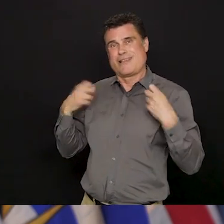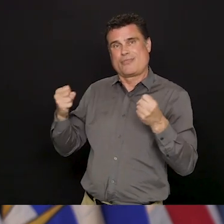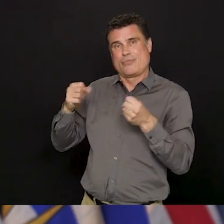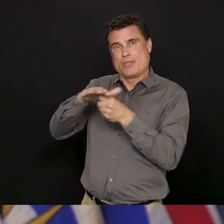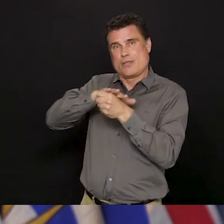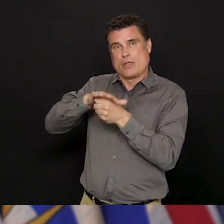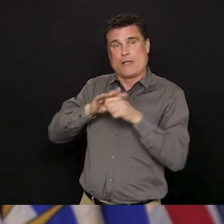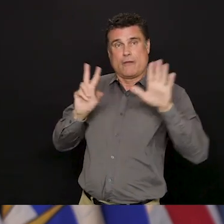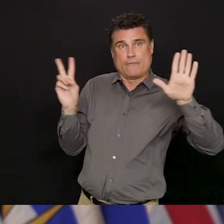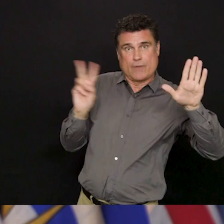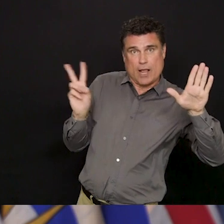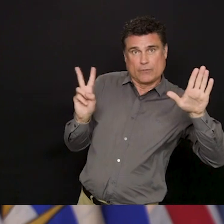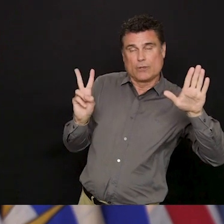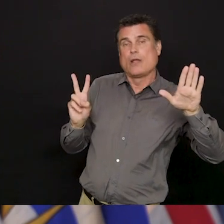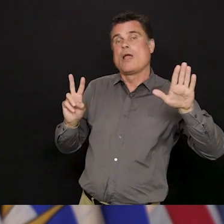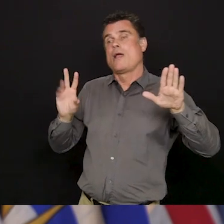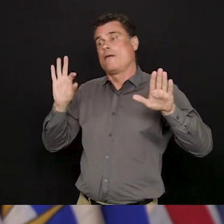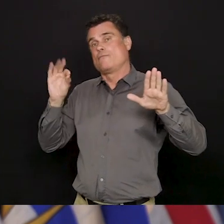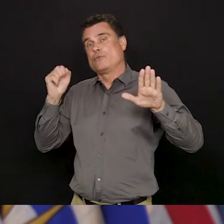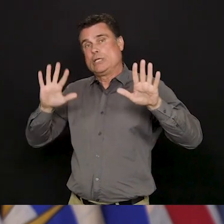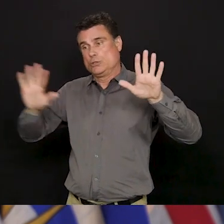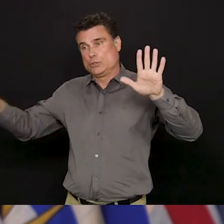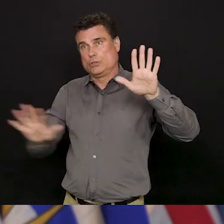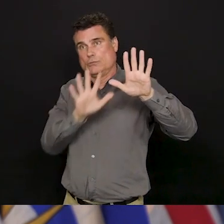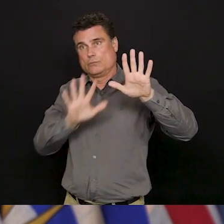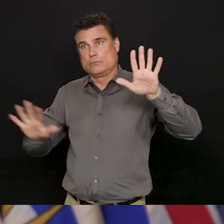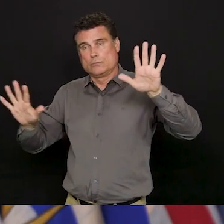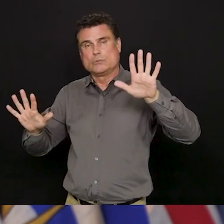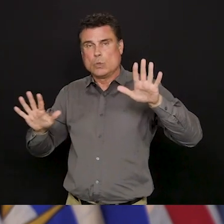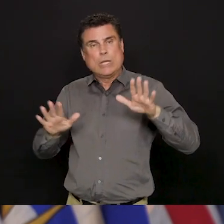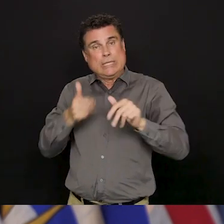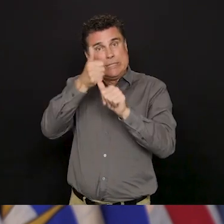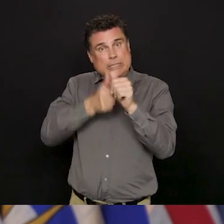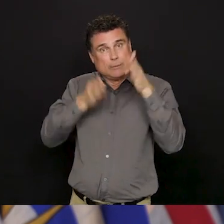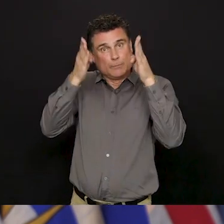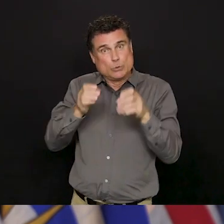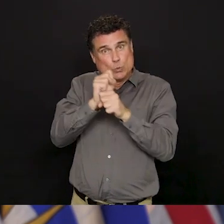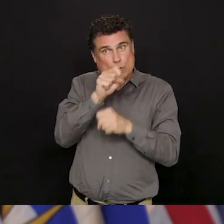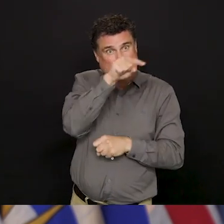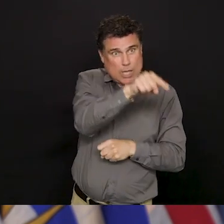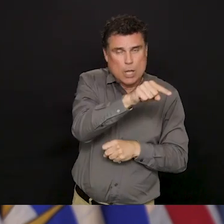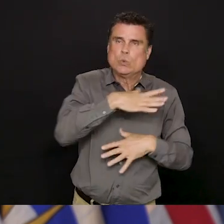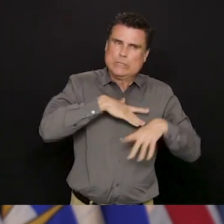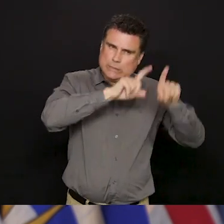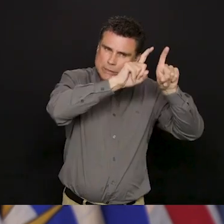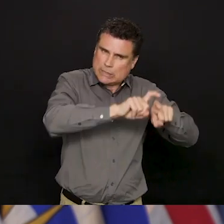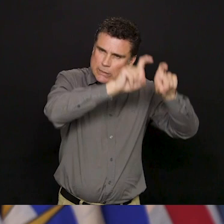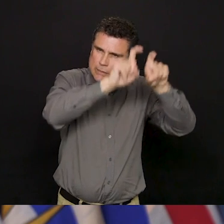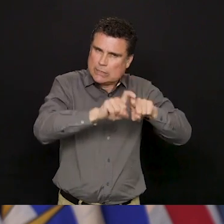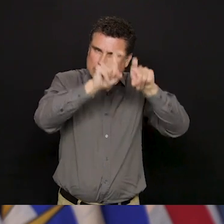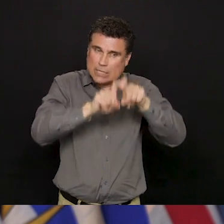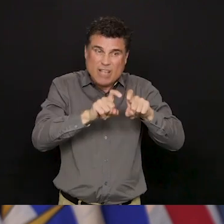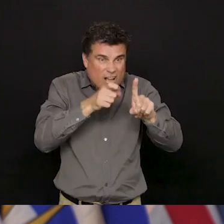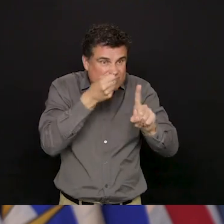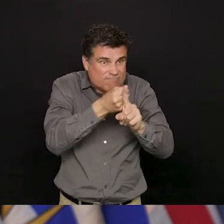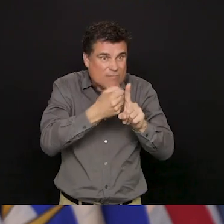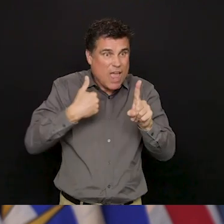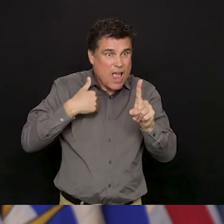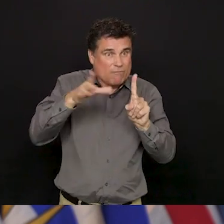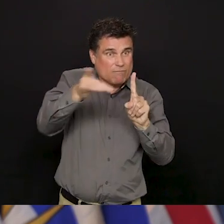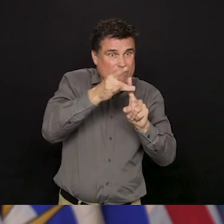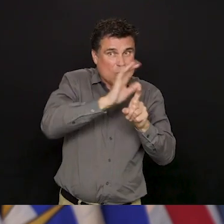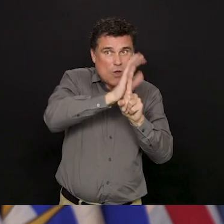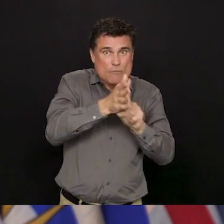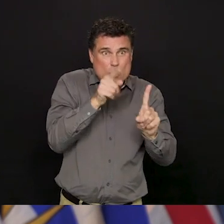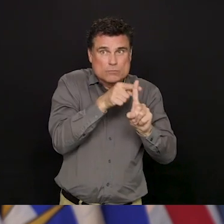family contacts are, who they may have had other close contact with. And those people are being isolated so that if and when